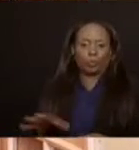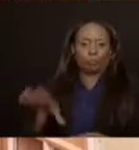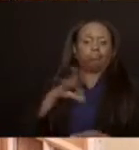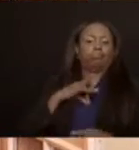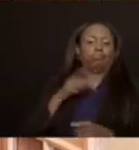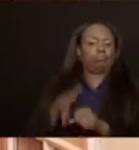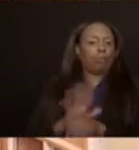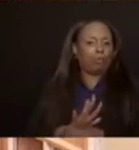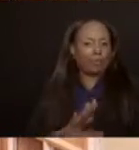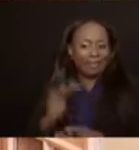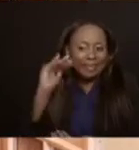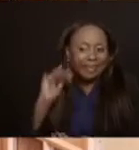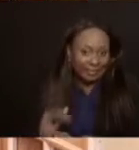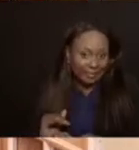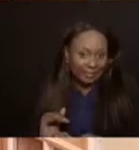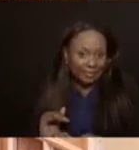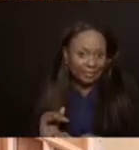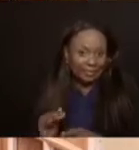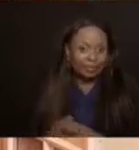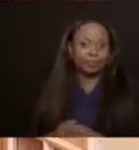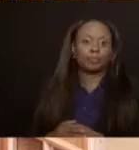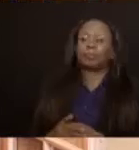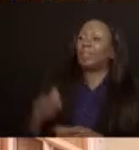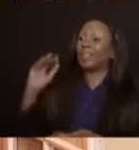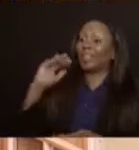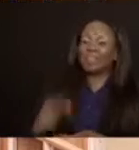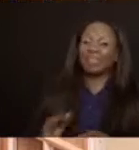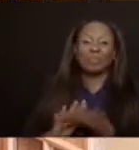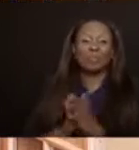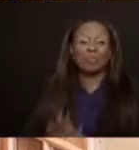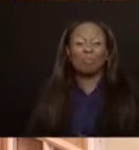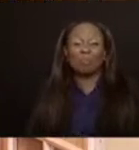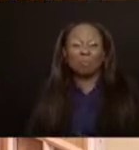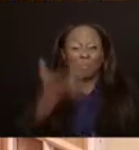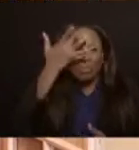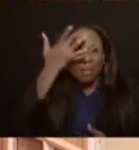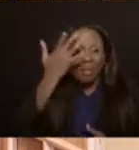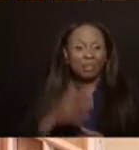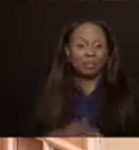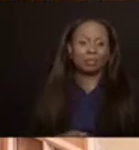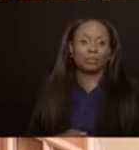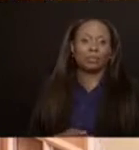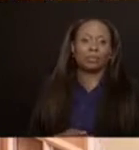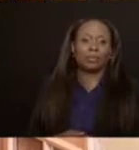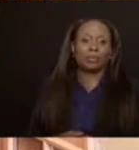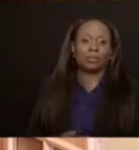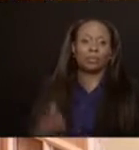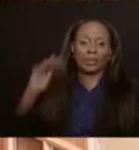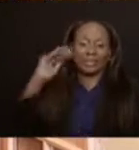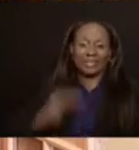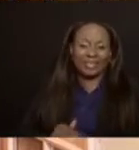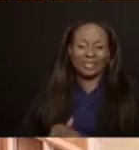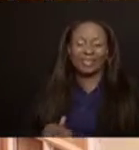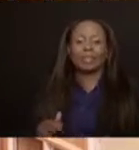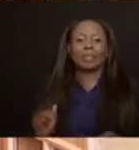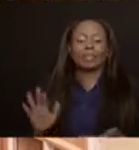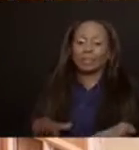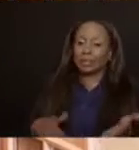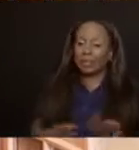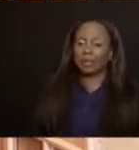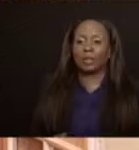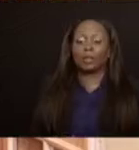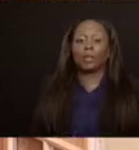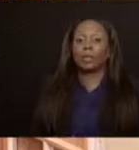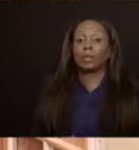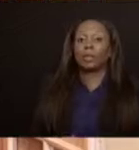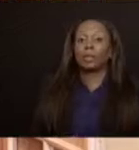of being contaminated, you have less a chance of literally dying from it. Doesn't mean that it doesn't happen, but